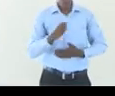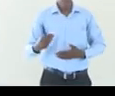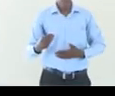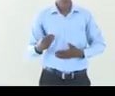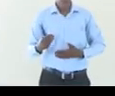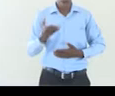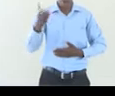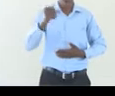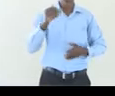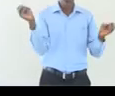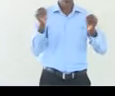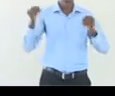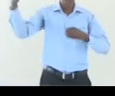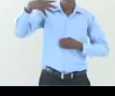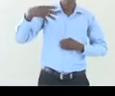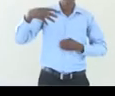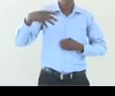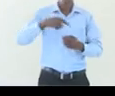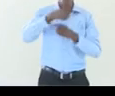Fire warms.